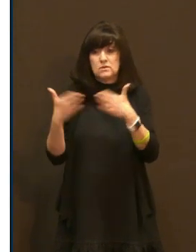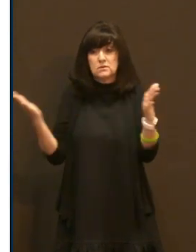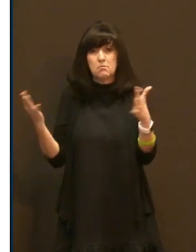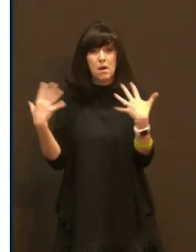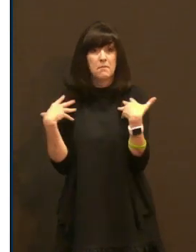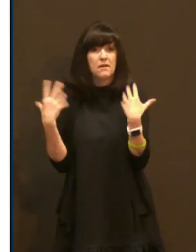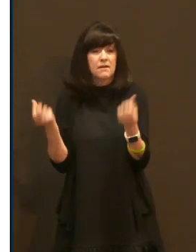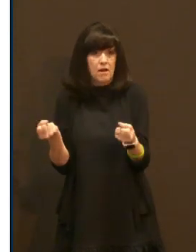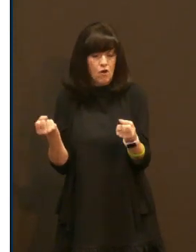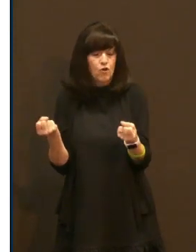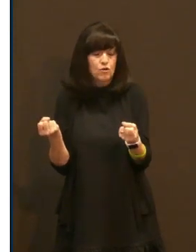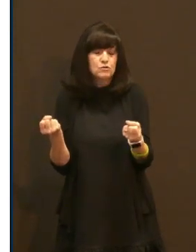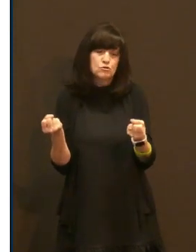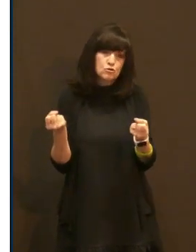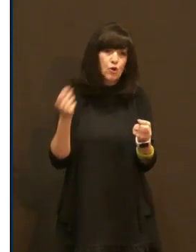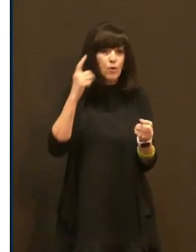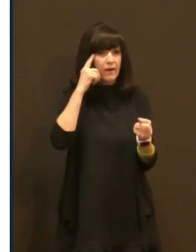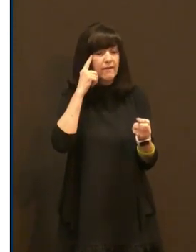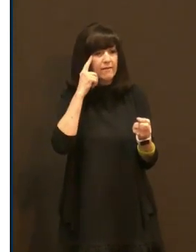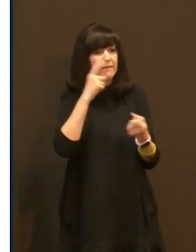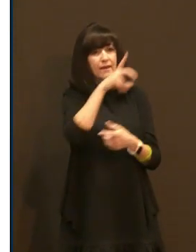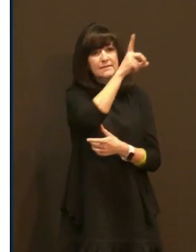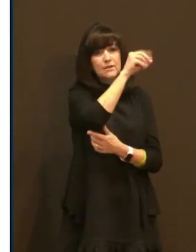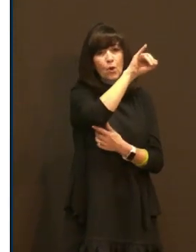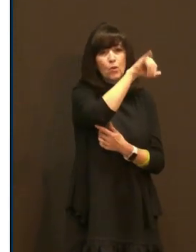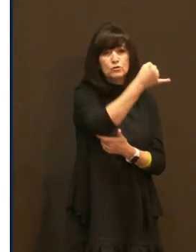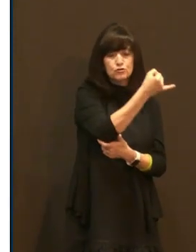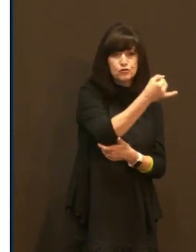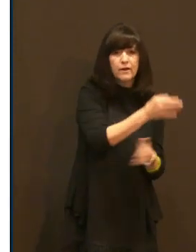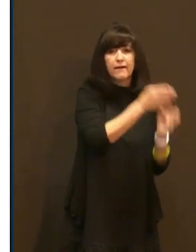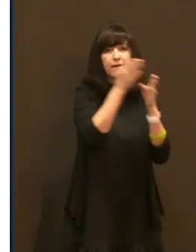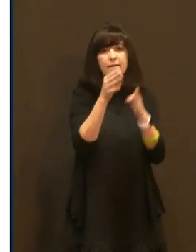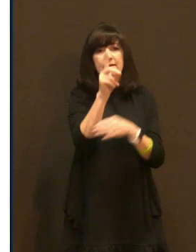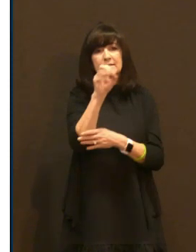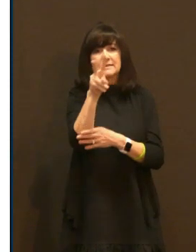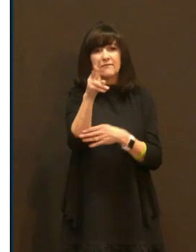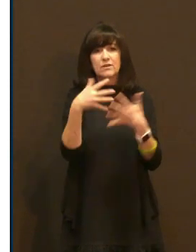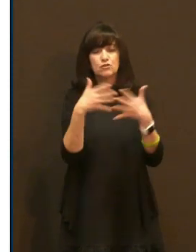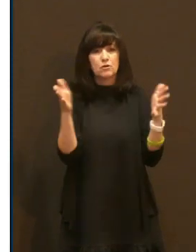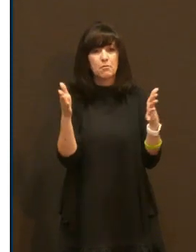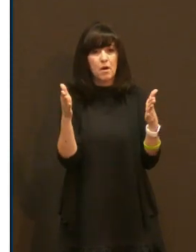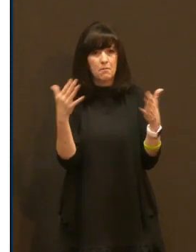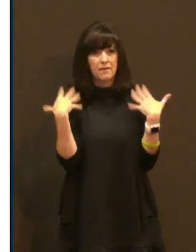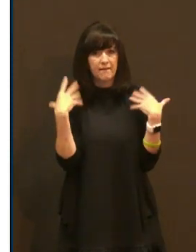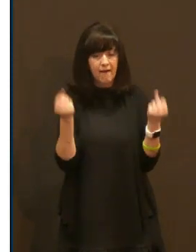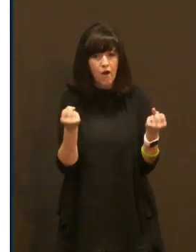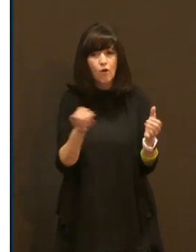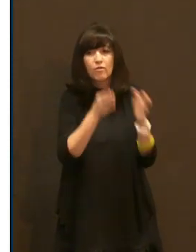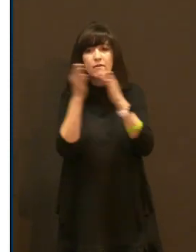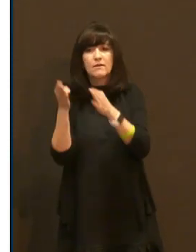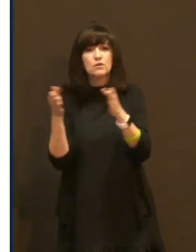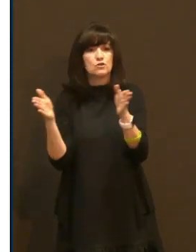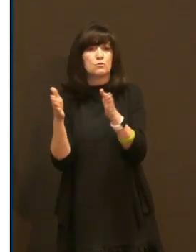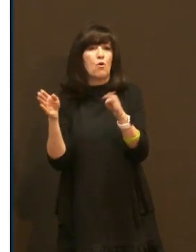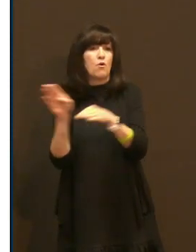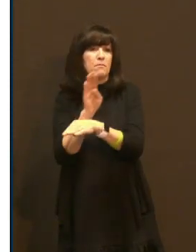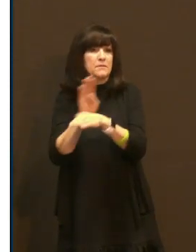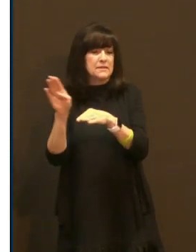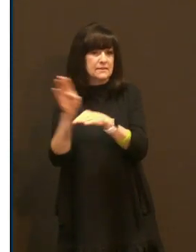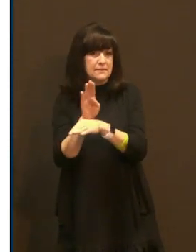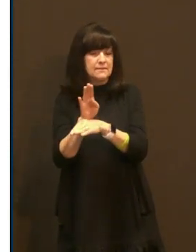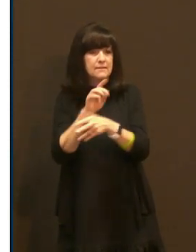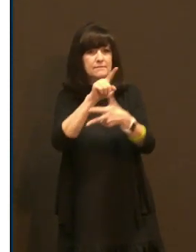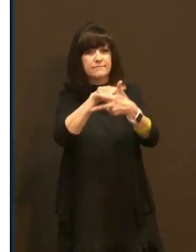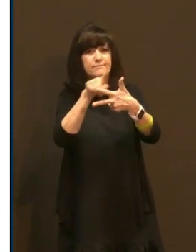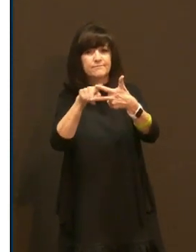I believe between the Department of Justice, Division of Public Health, there should be, in small business, there should be some guidance, hopefully,